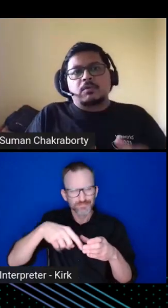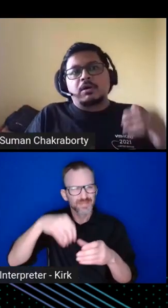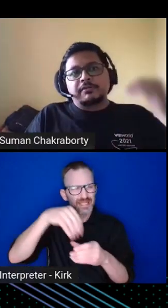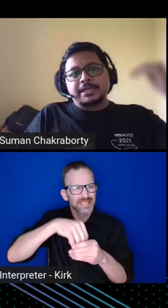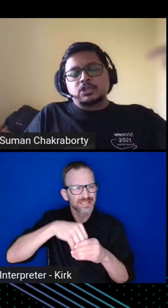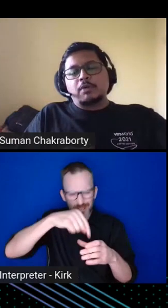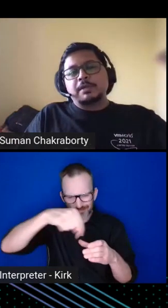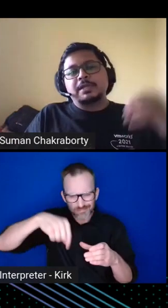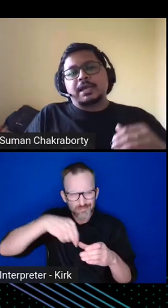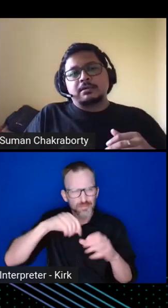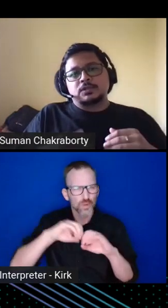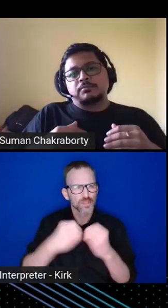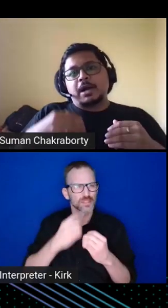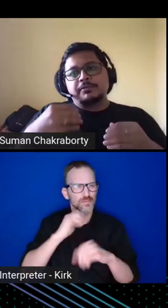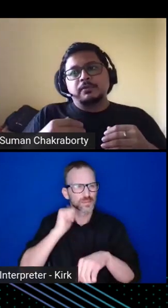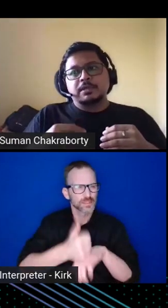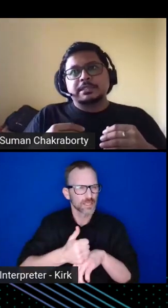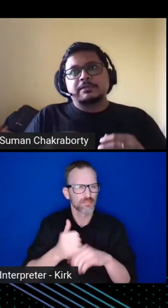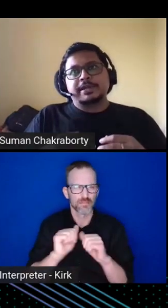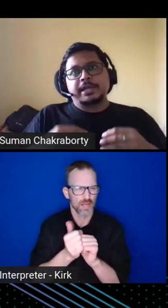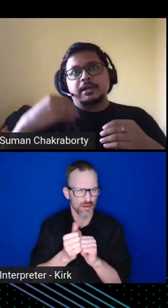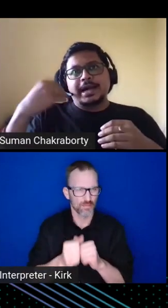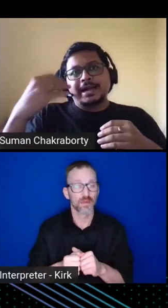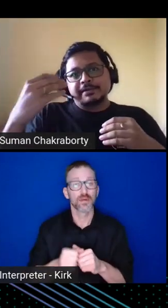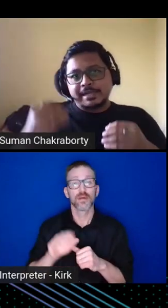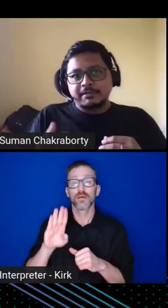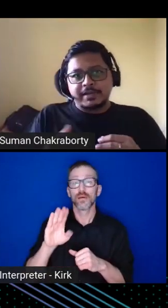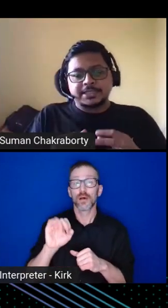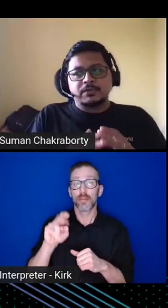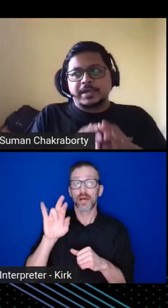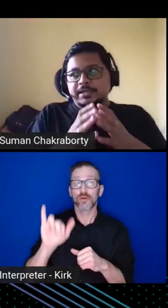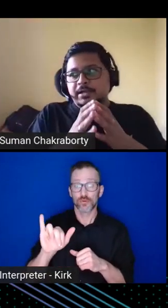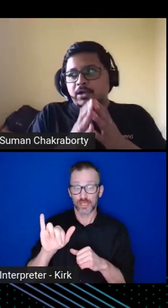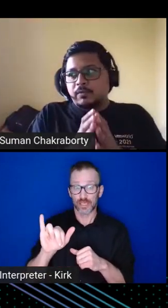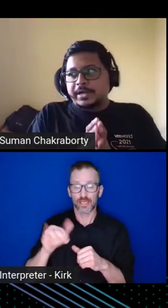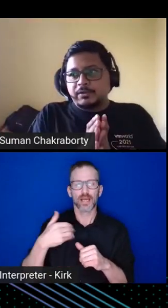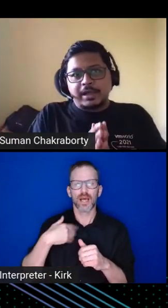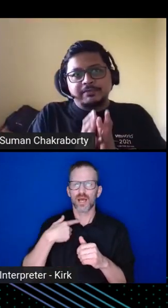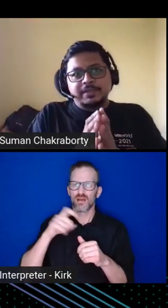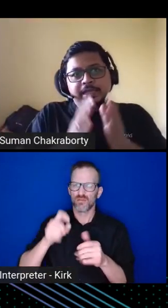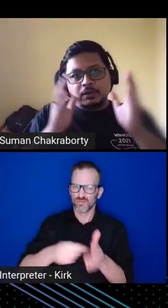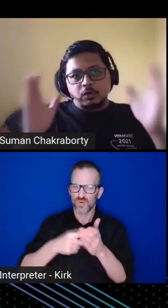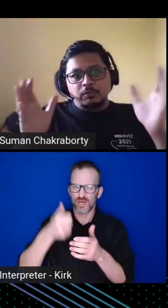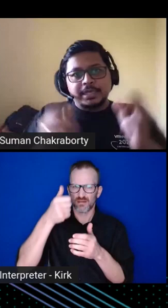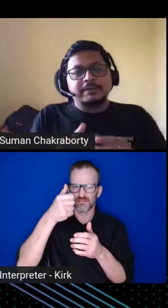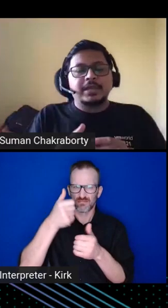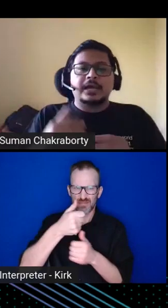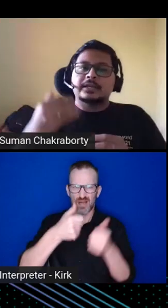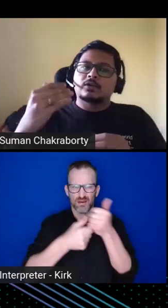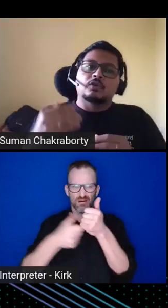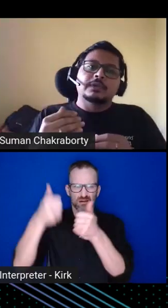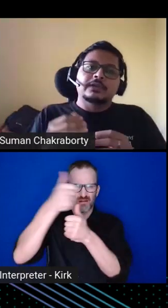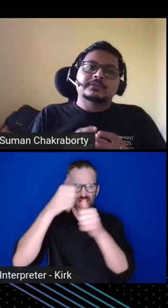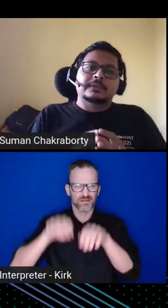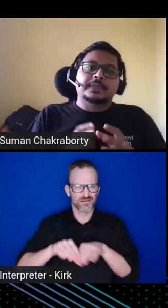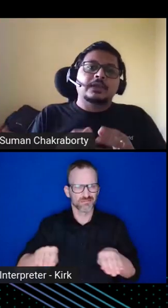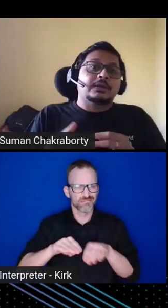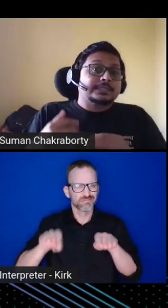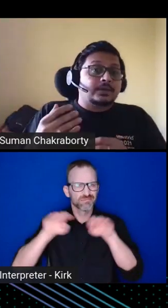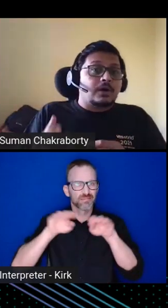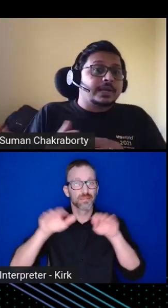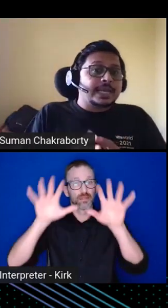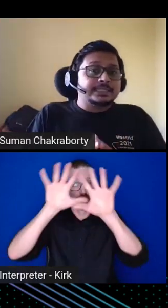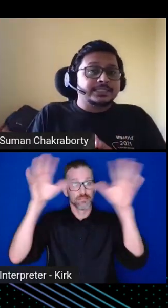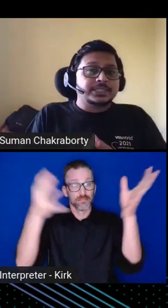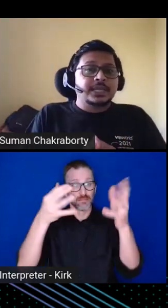organization. So on a very top level, so Boundary works in a very hierarchical fashion, where you have the global level. Under global, you have something